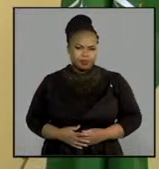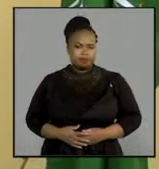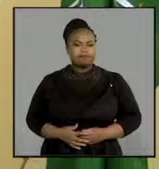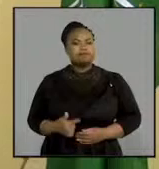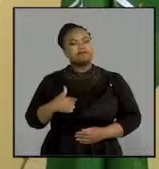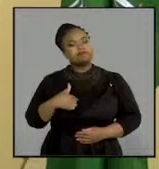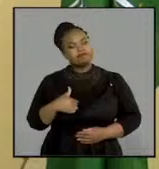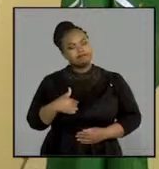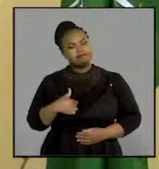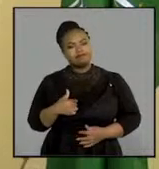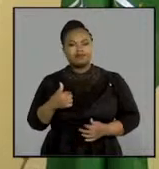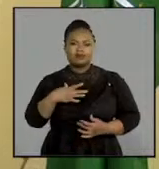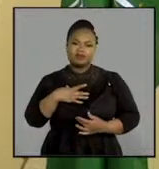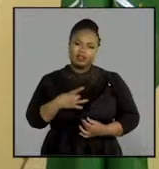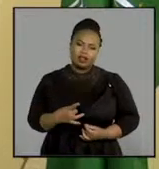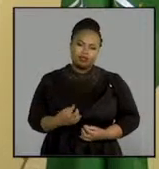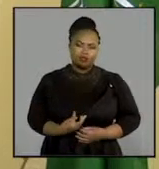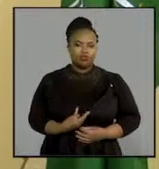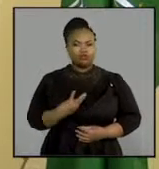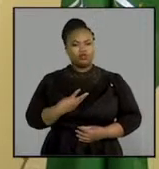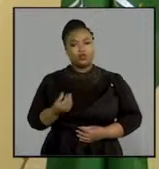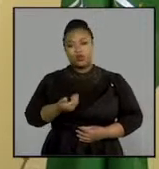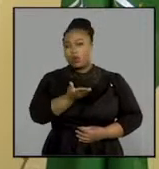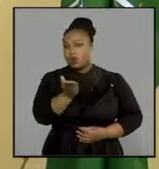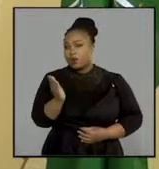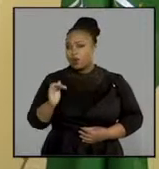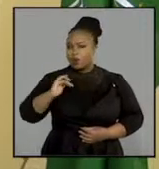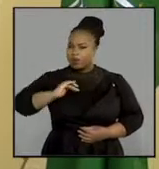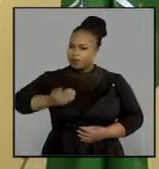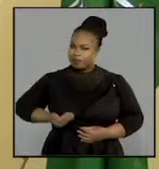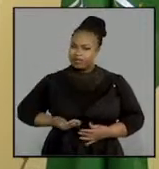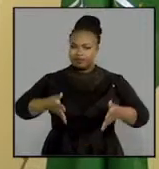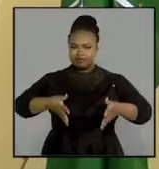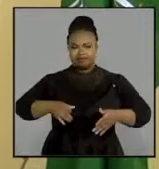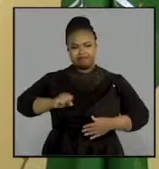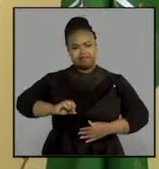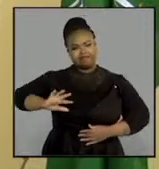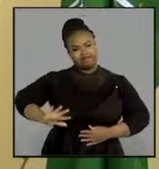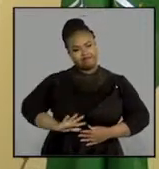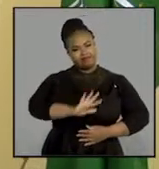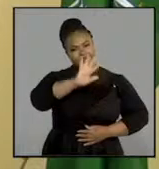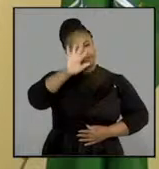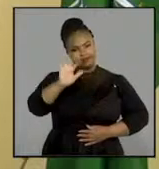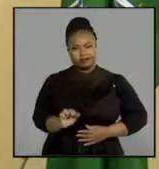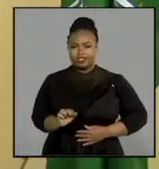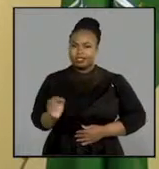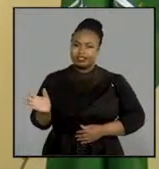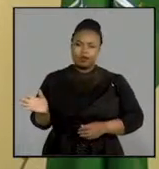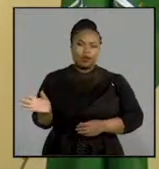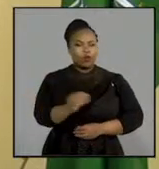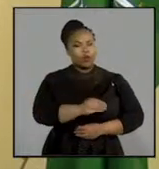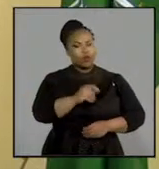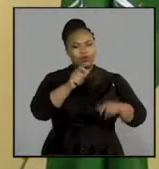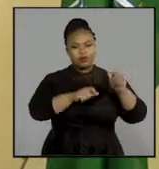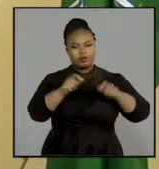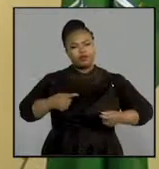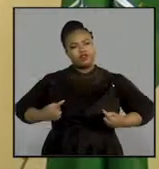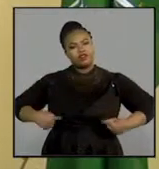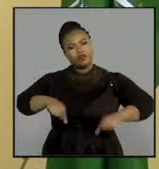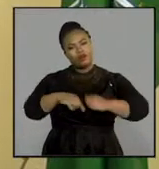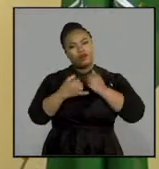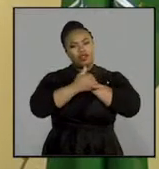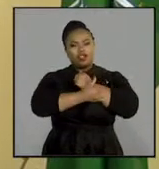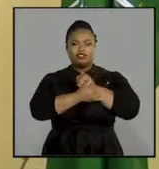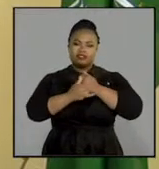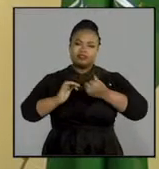I take this opportunity to wish the women of South Africa, and indeed all the people of